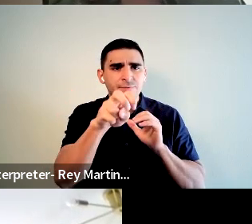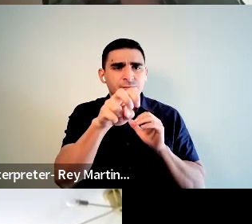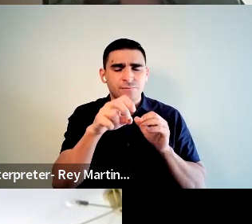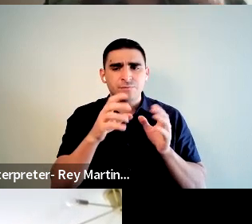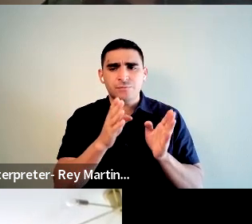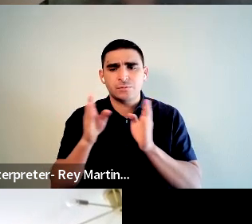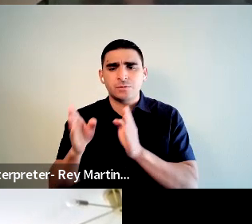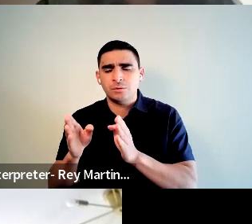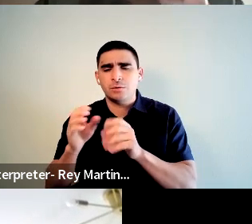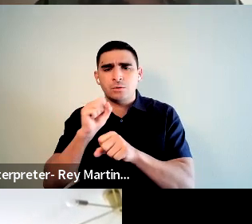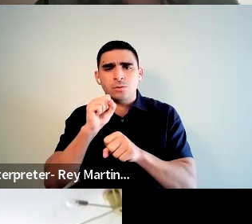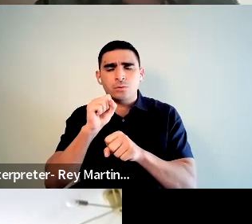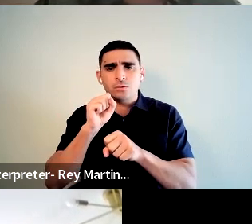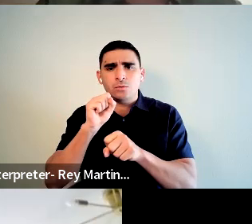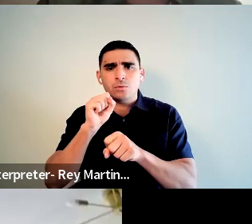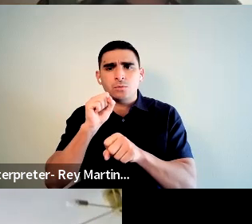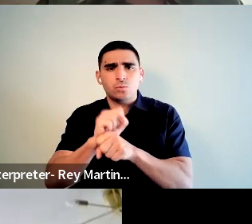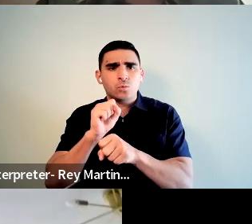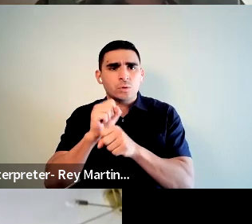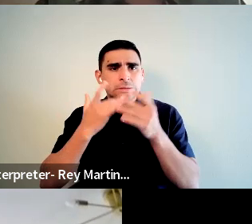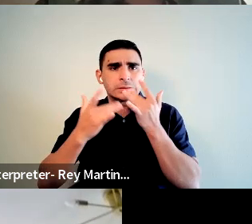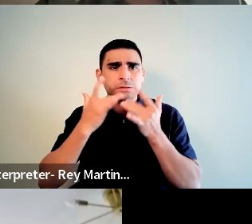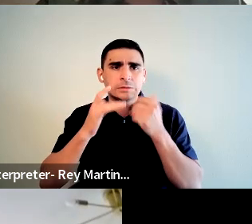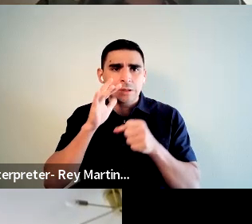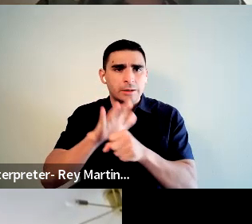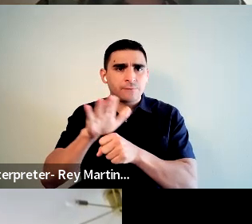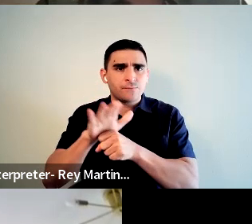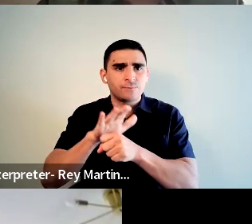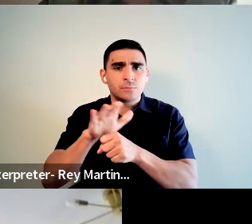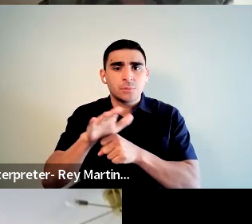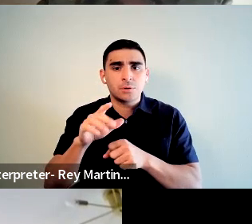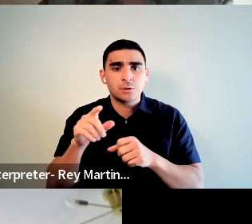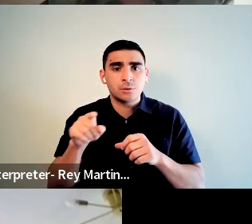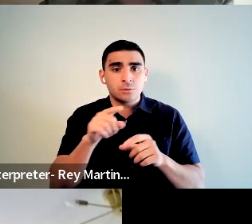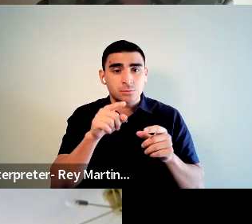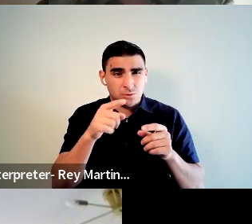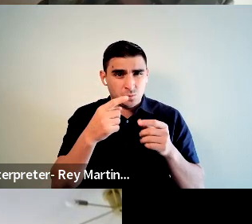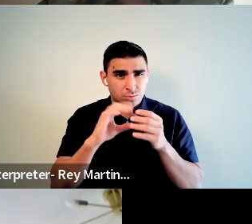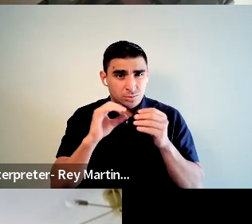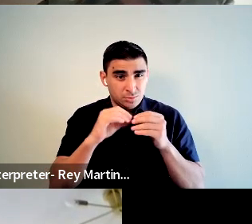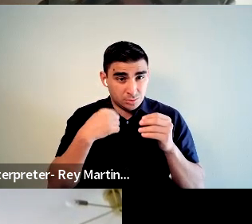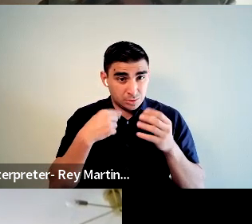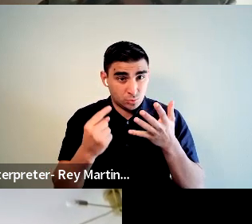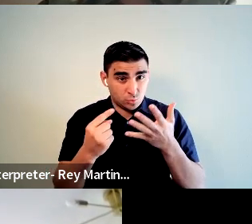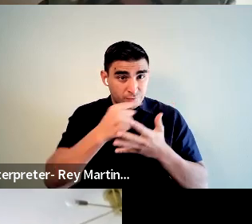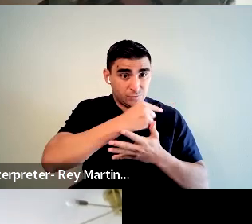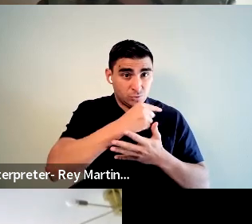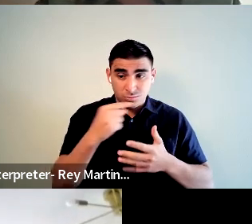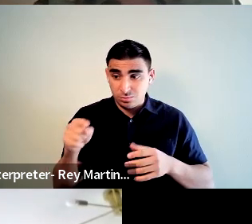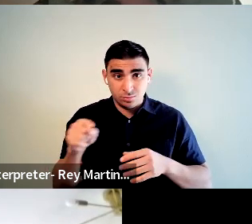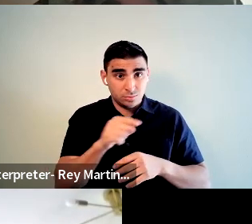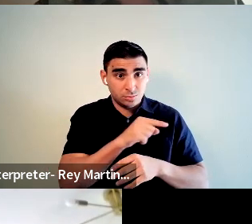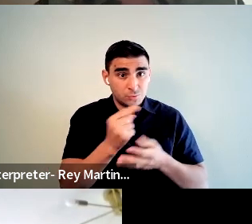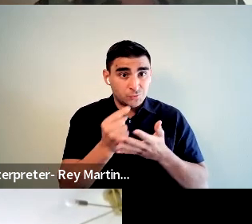Workforce Shortages. And you said you wanted me to review the work, and I was not able